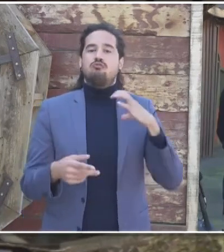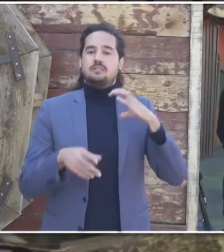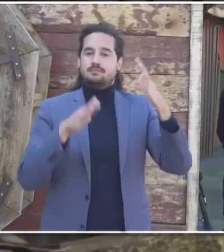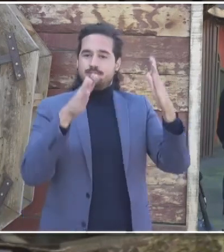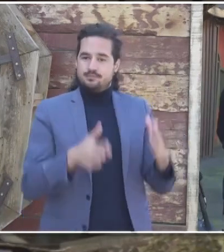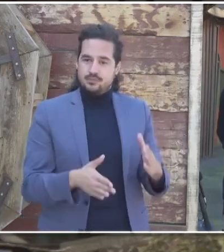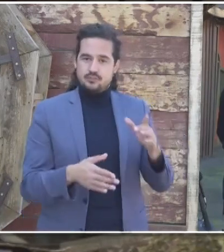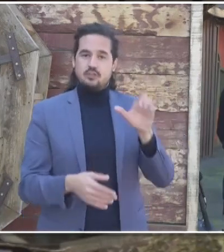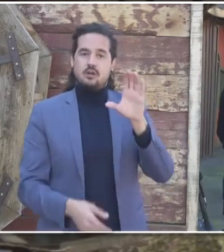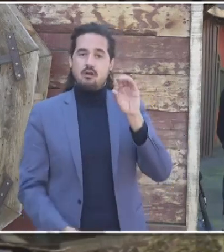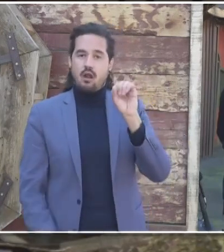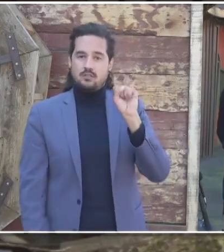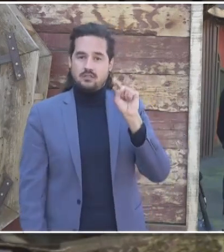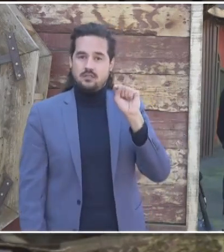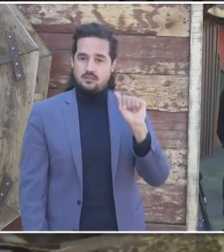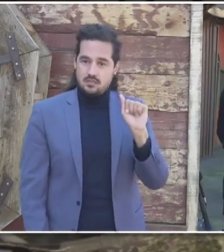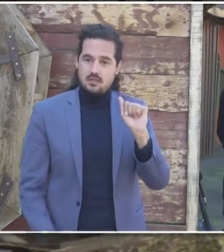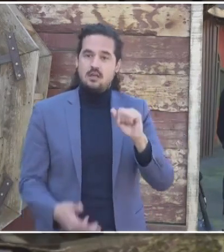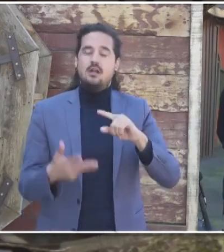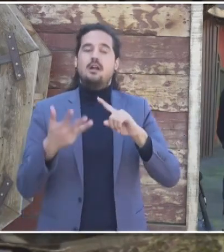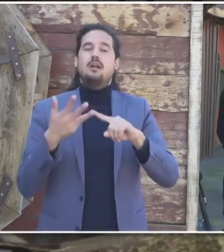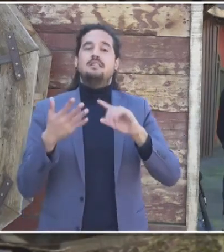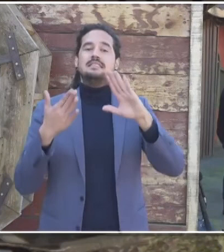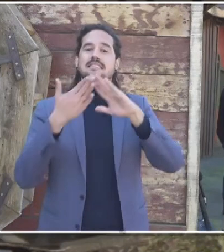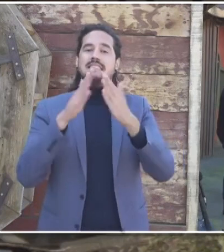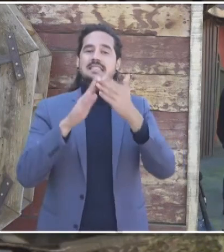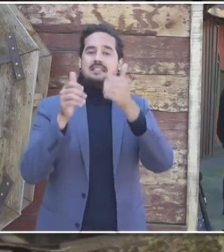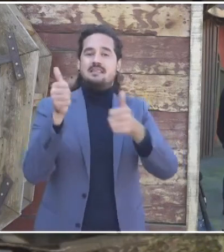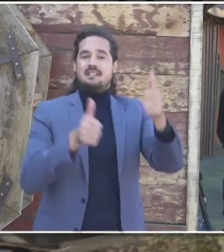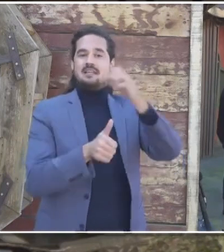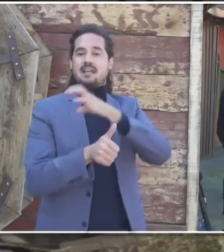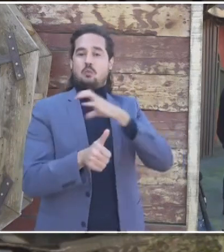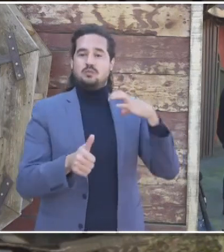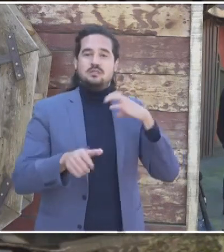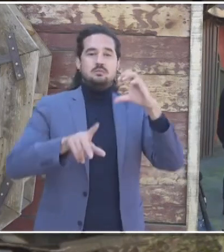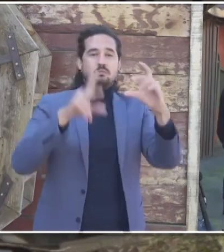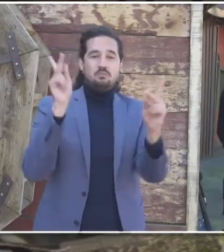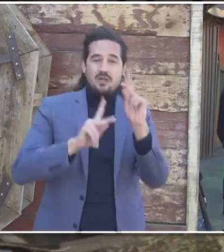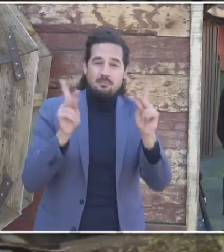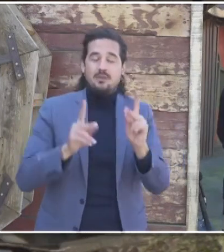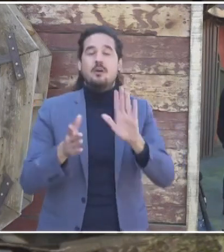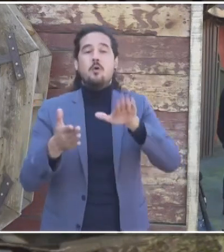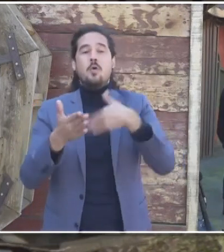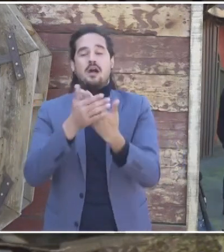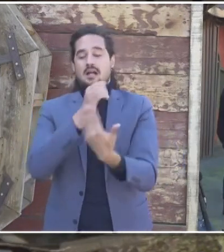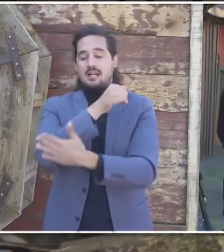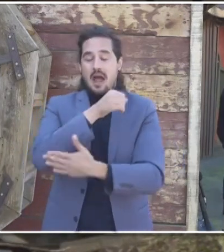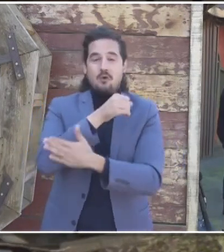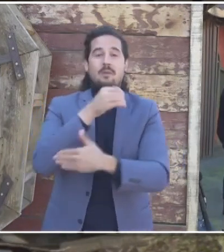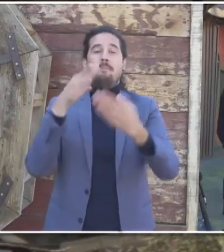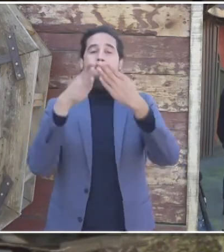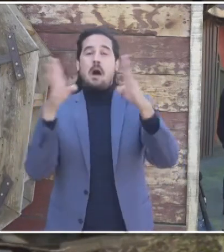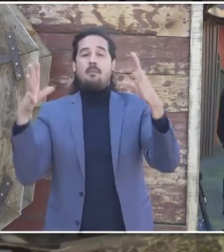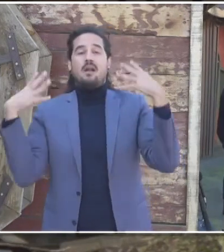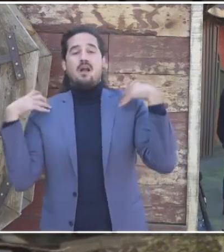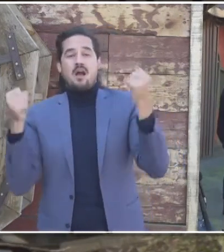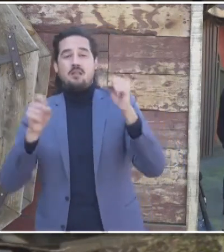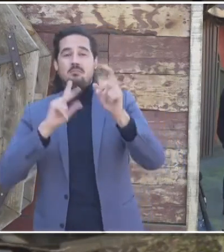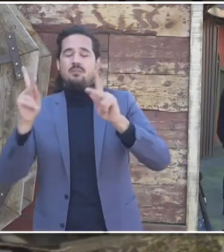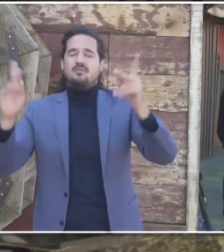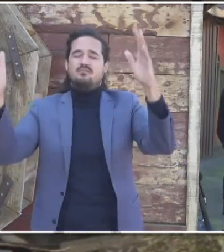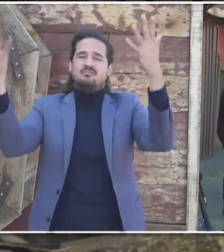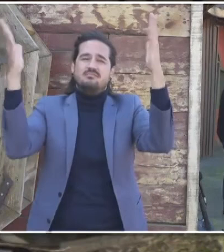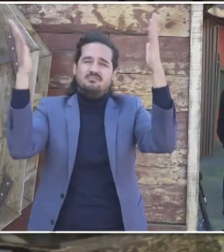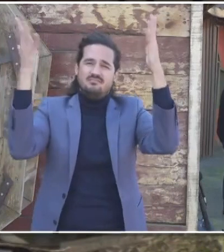city council member. Really grateful to their incredible leadership, to the county health team here. Job well done. We look forward to